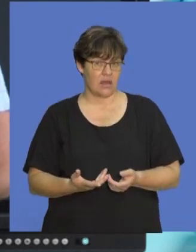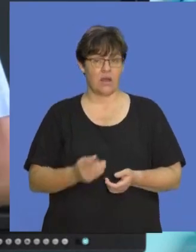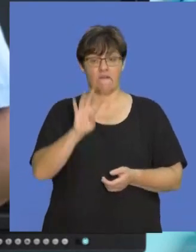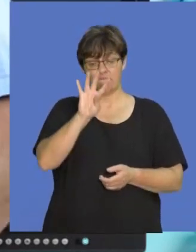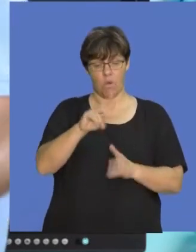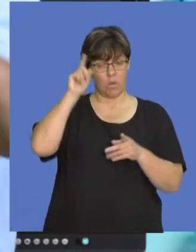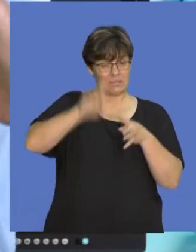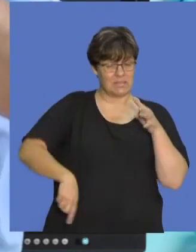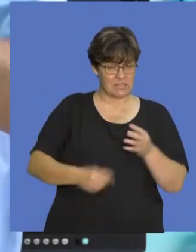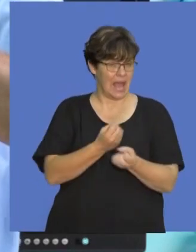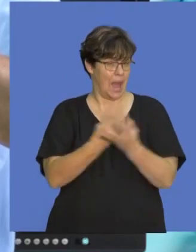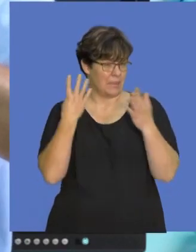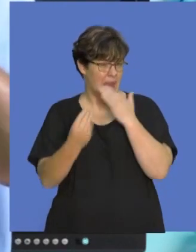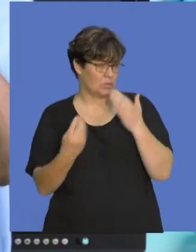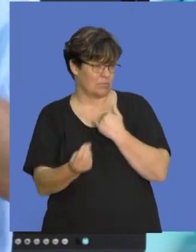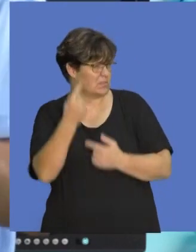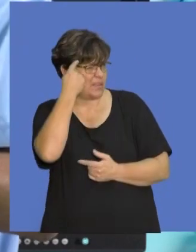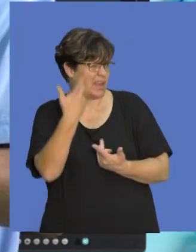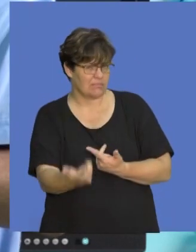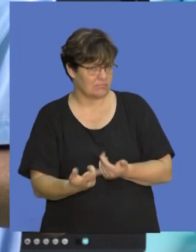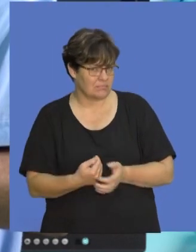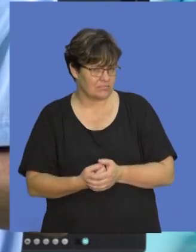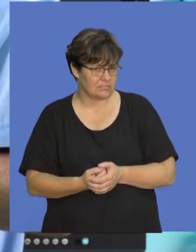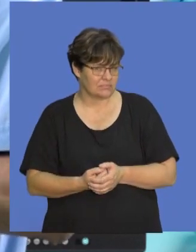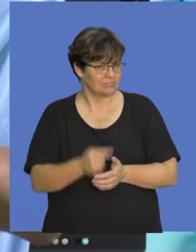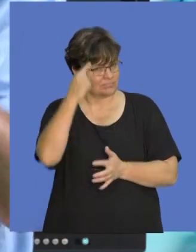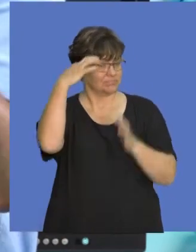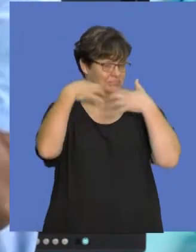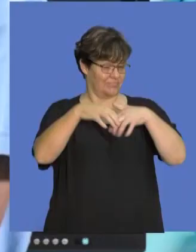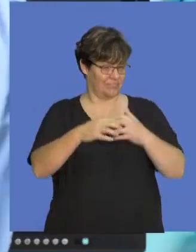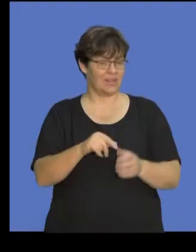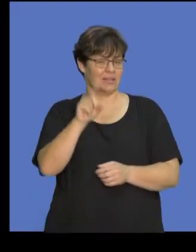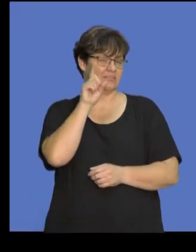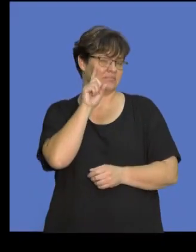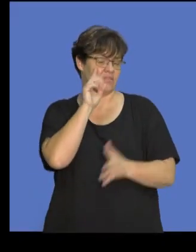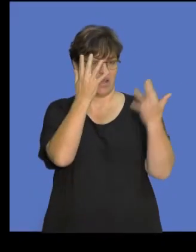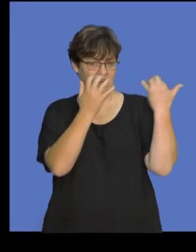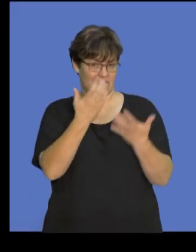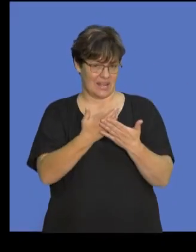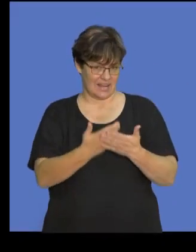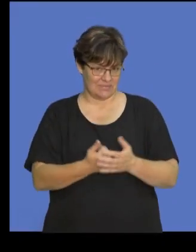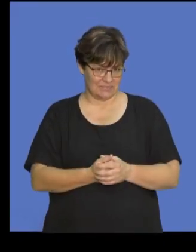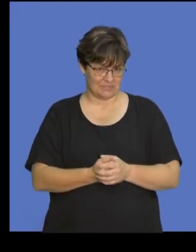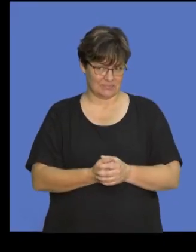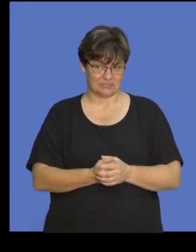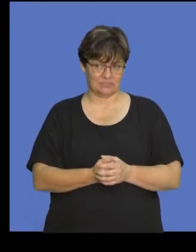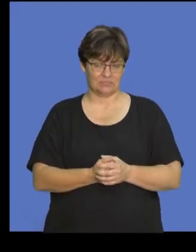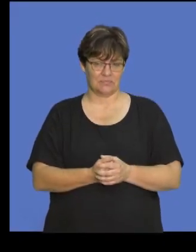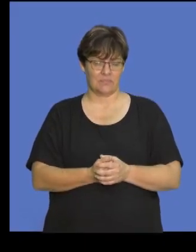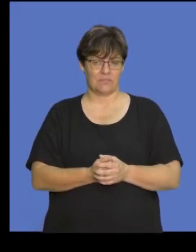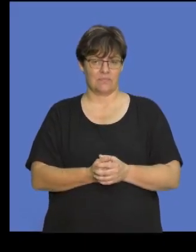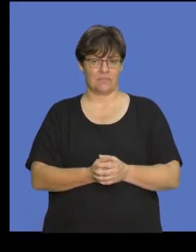For 4 spins, how many outcomes do you think there could be? Think about it and see if you can calculate the